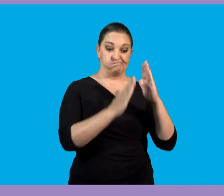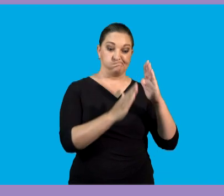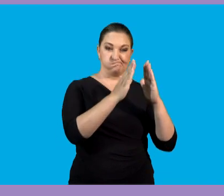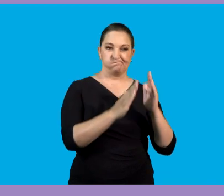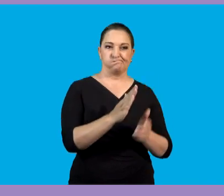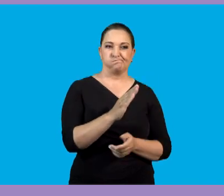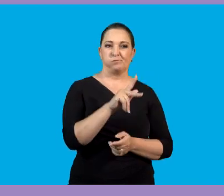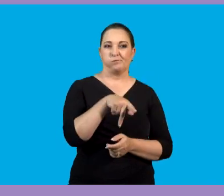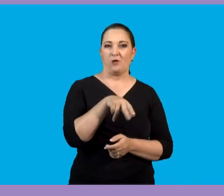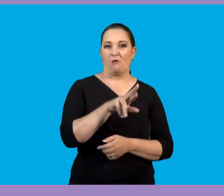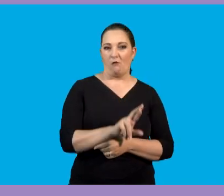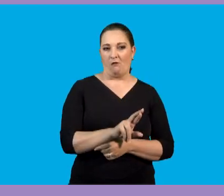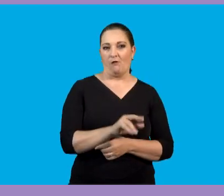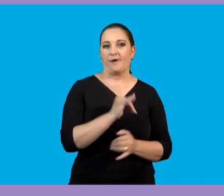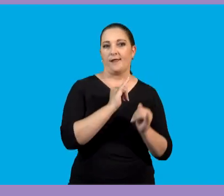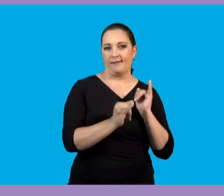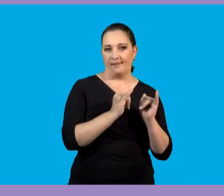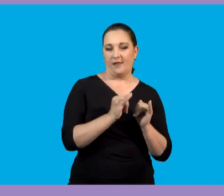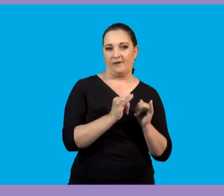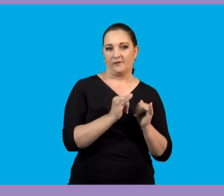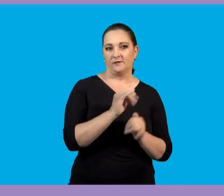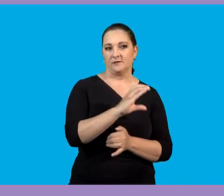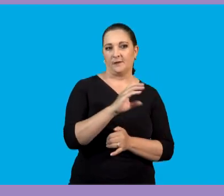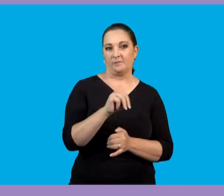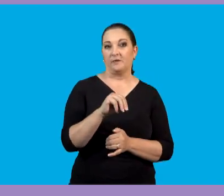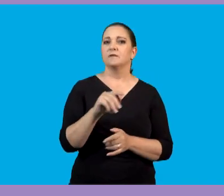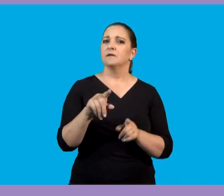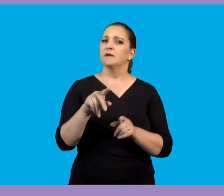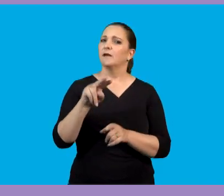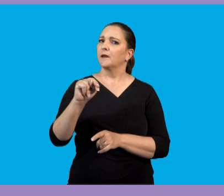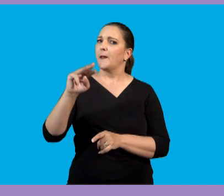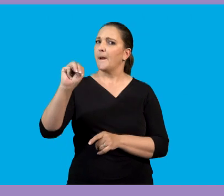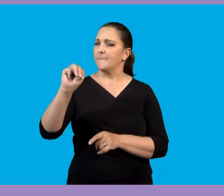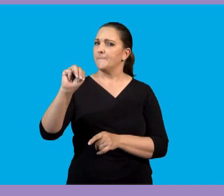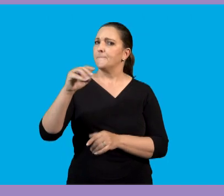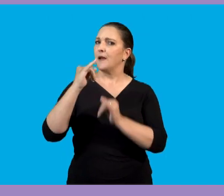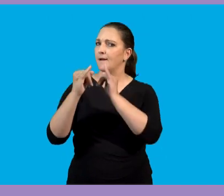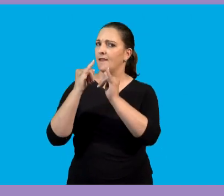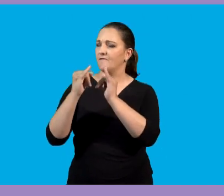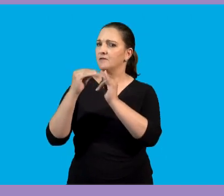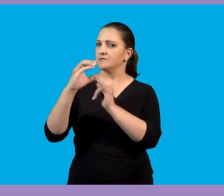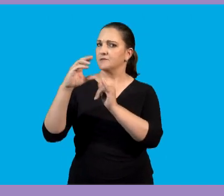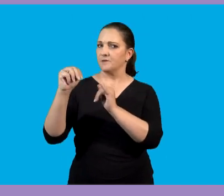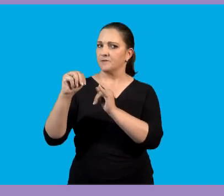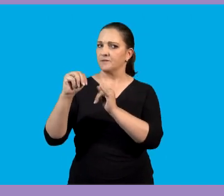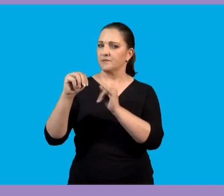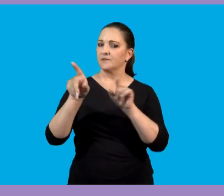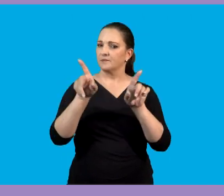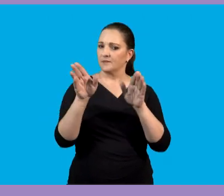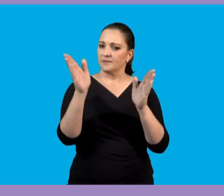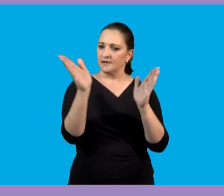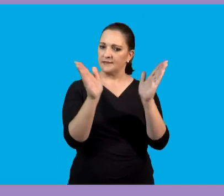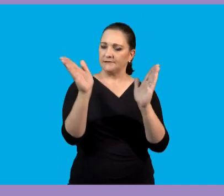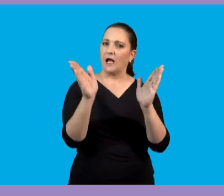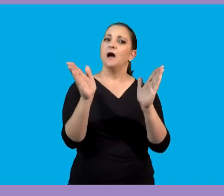centimeters for PR and we have 11 centimeters for MN. So this would mean that PR is